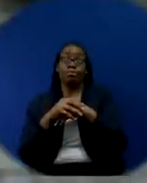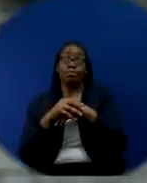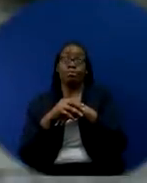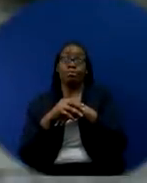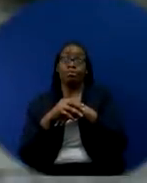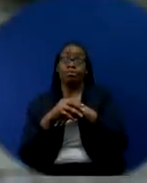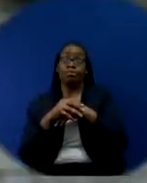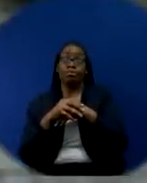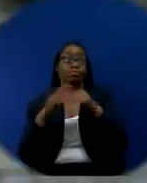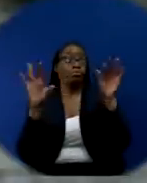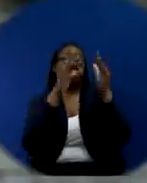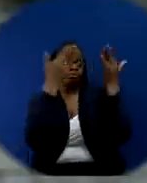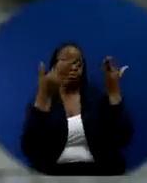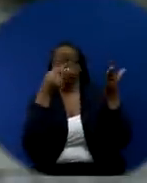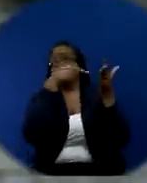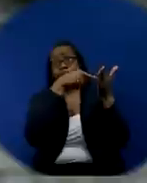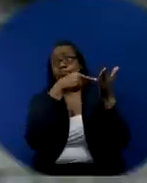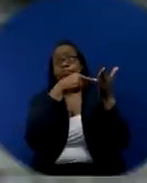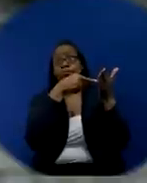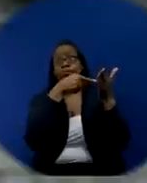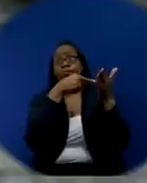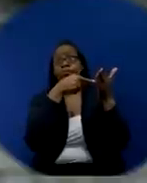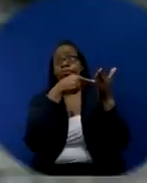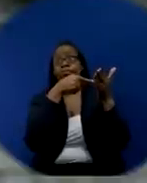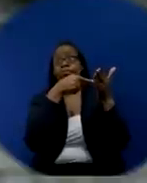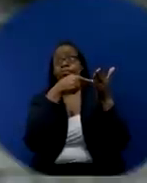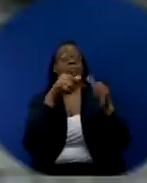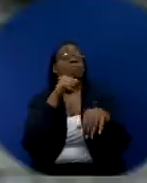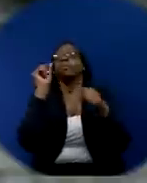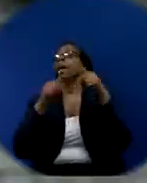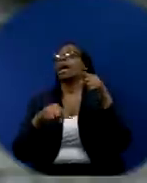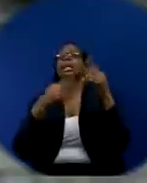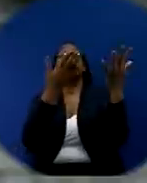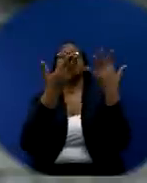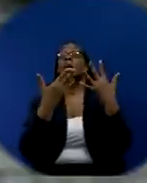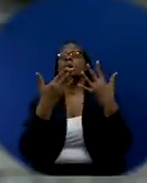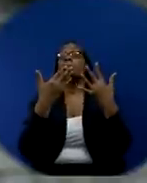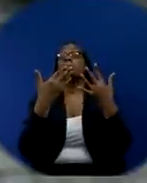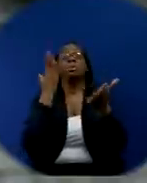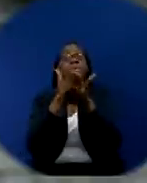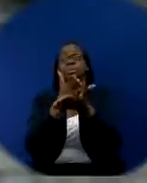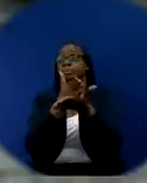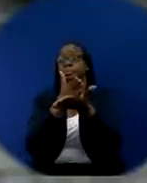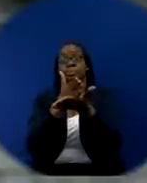That's the Bible. I didn't make this up. He didn't say, please excuse me. He said, I can't come, period.